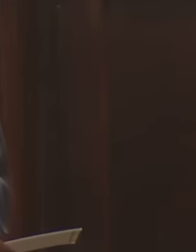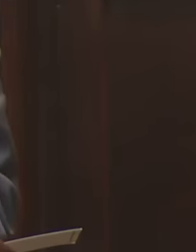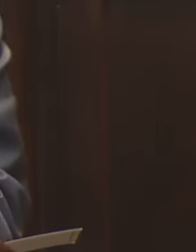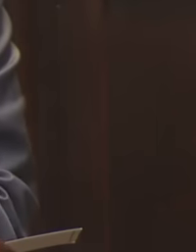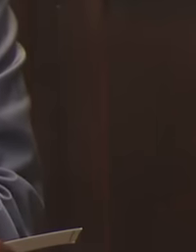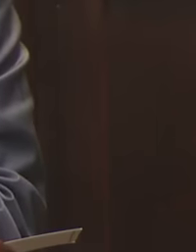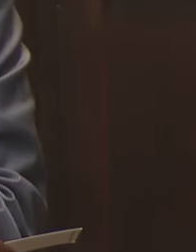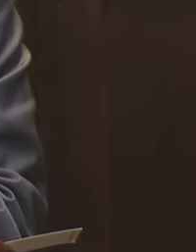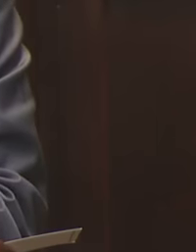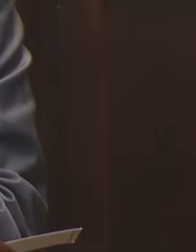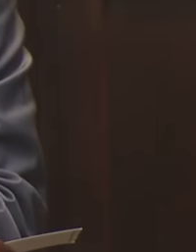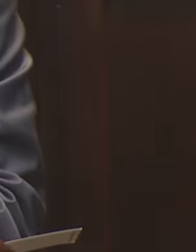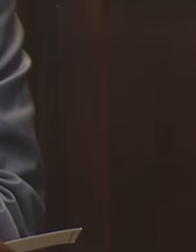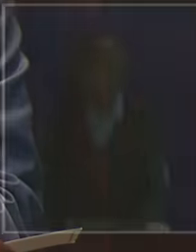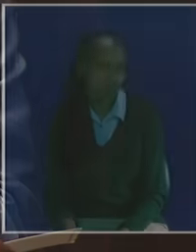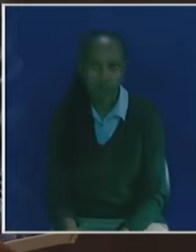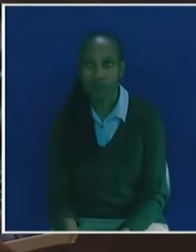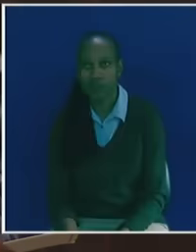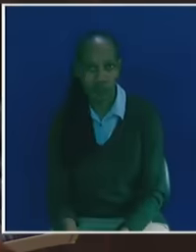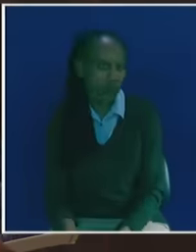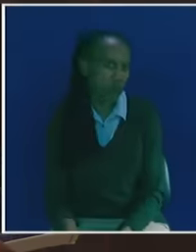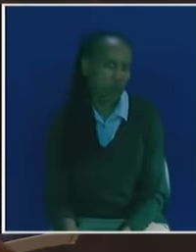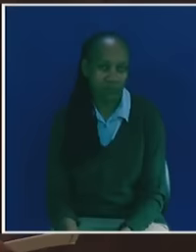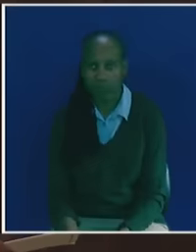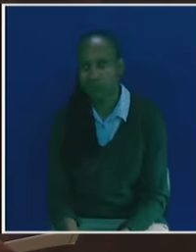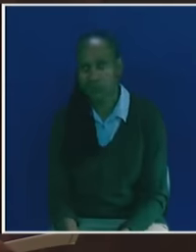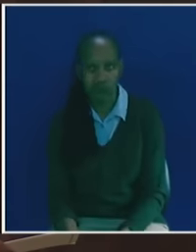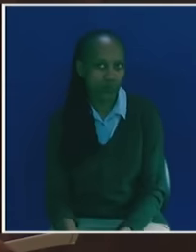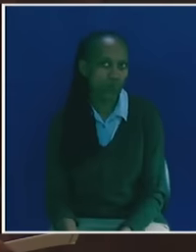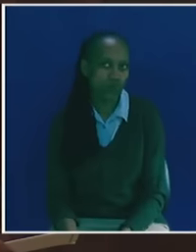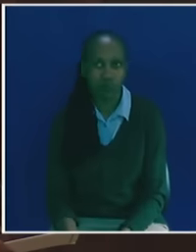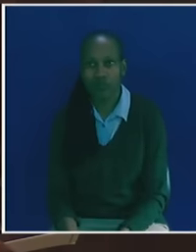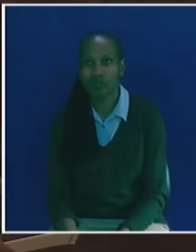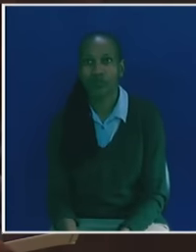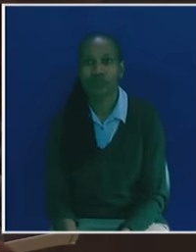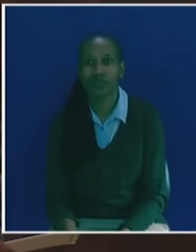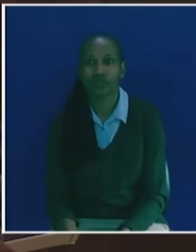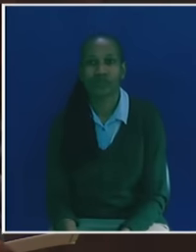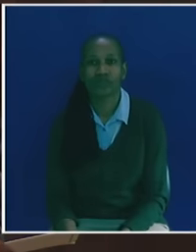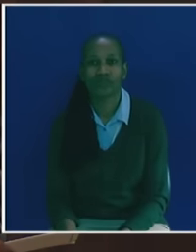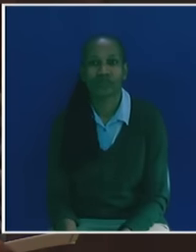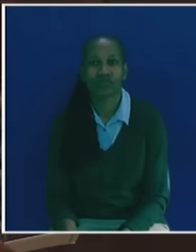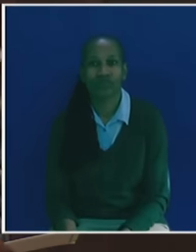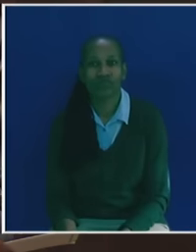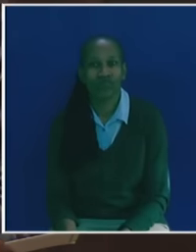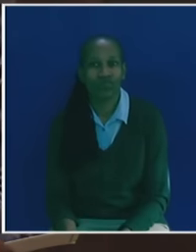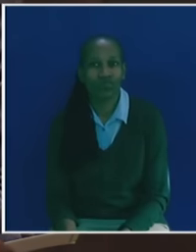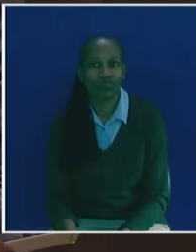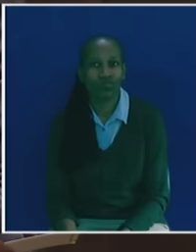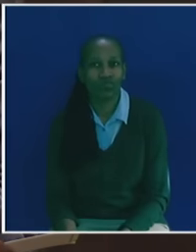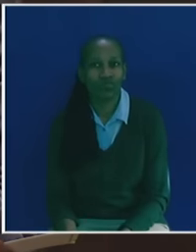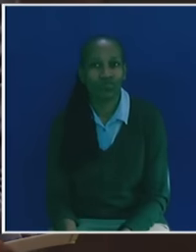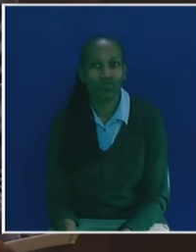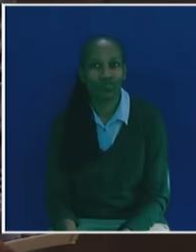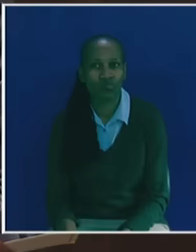just emerge on the dawn of our democratic dispensation, but needed to be harnessed and built consciously by all the